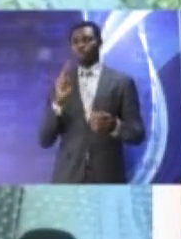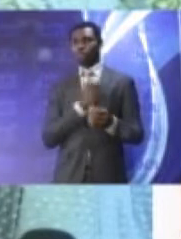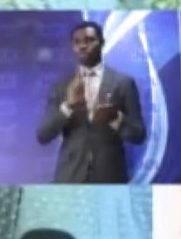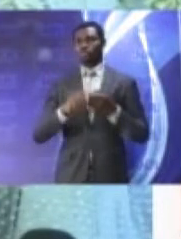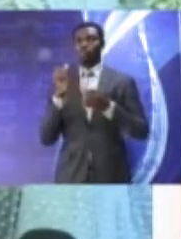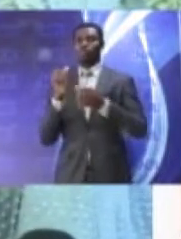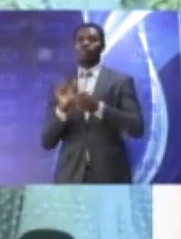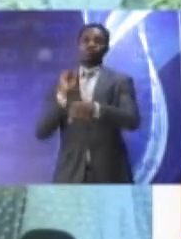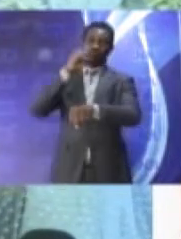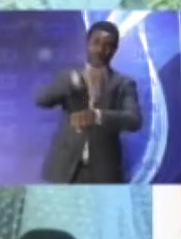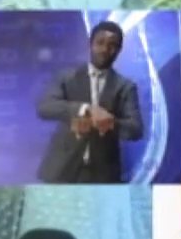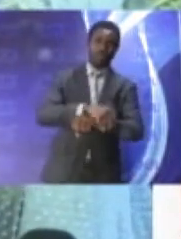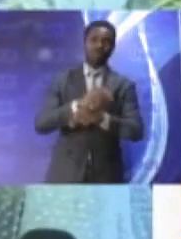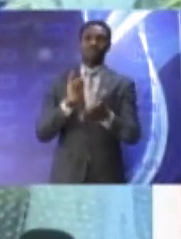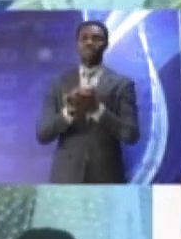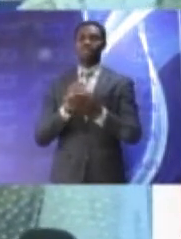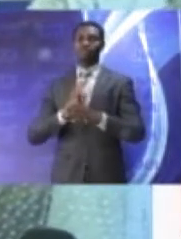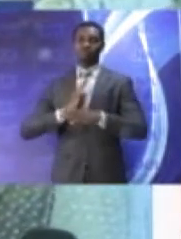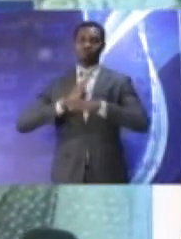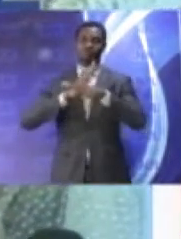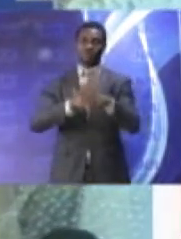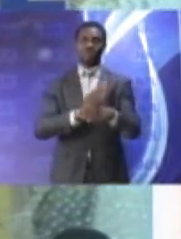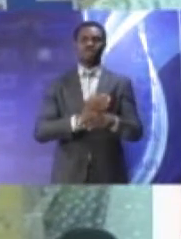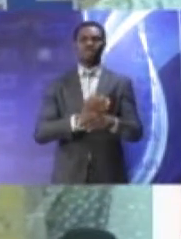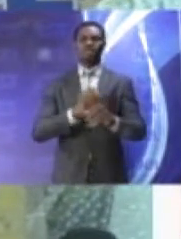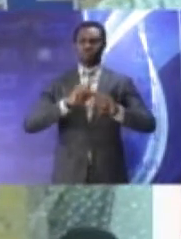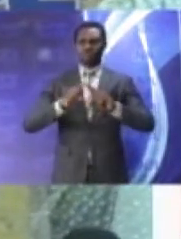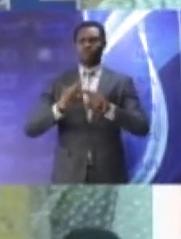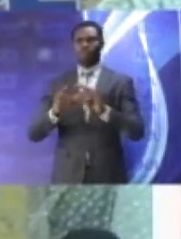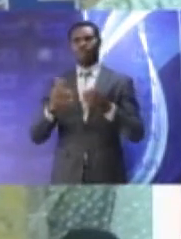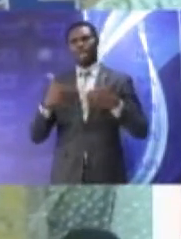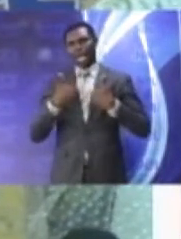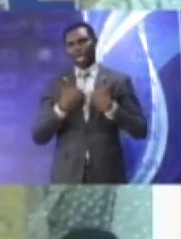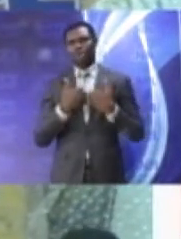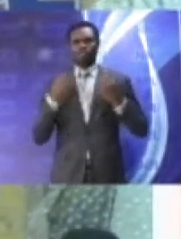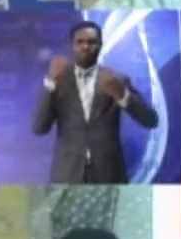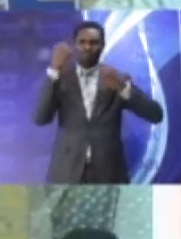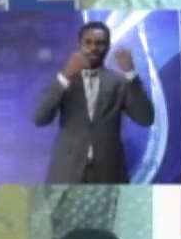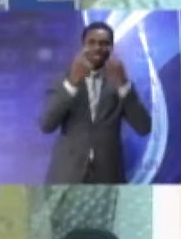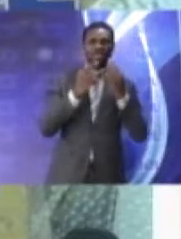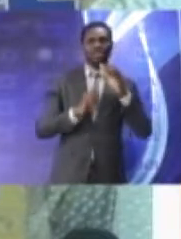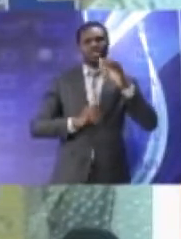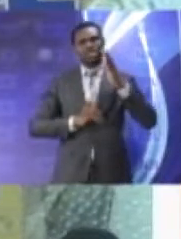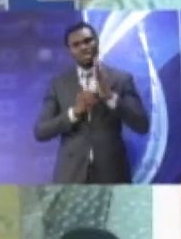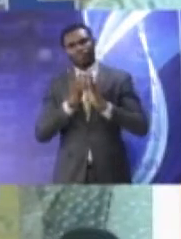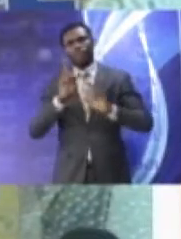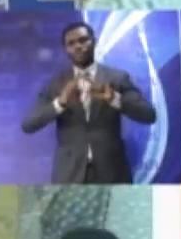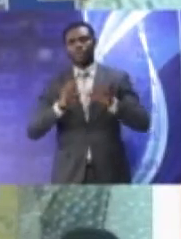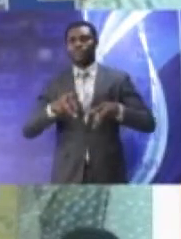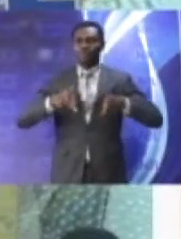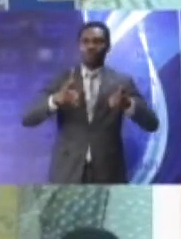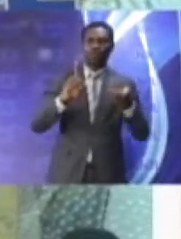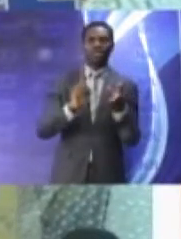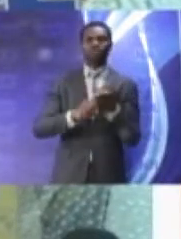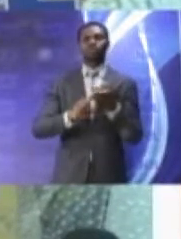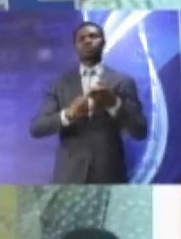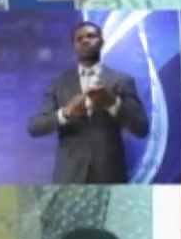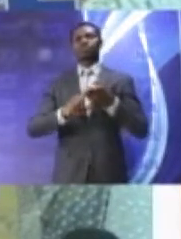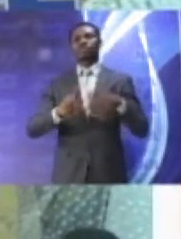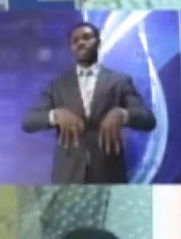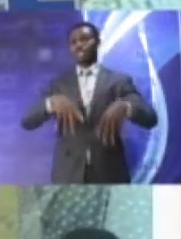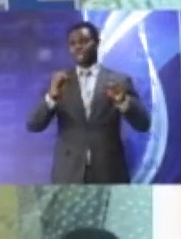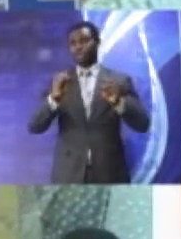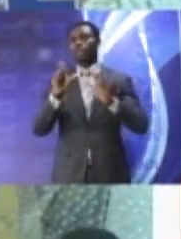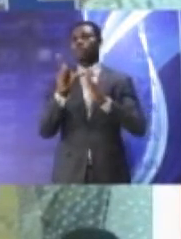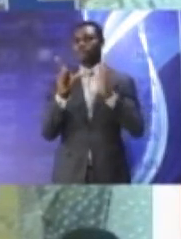aid providers have developed creative ways of taking legal assistance to their clients. These